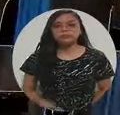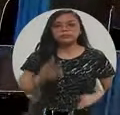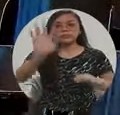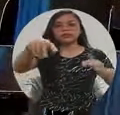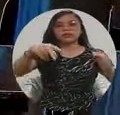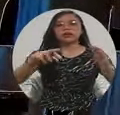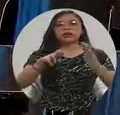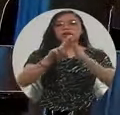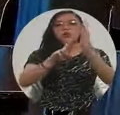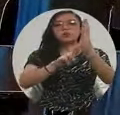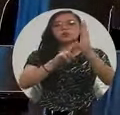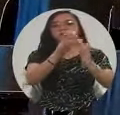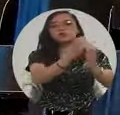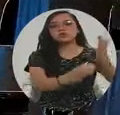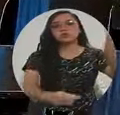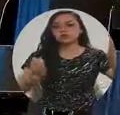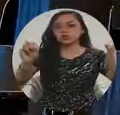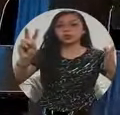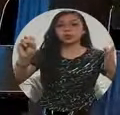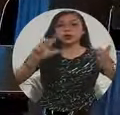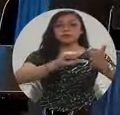Romans 12, verse